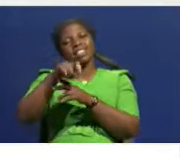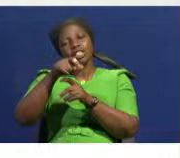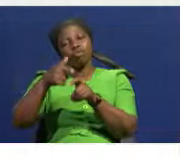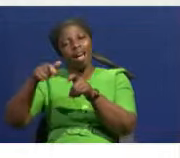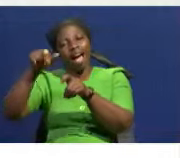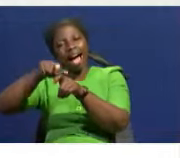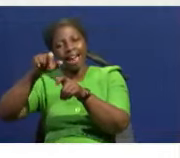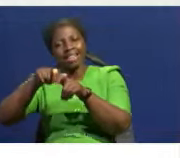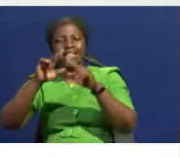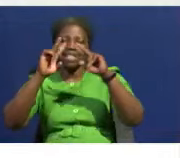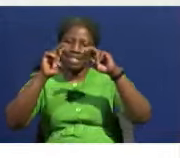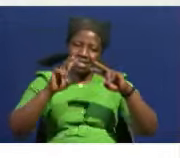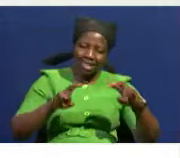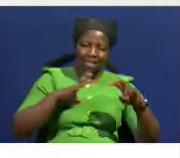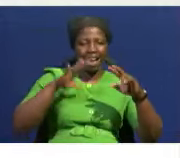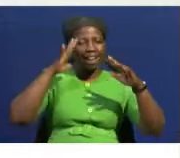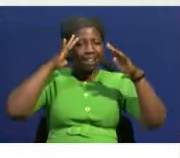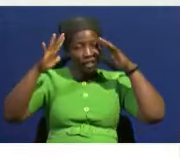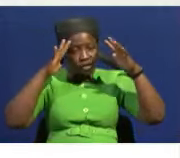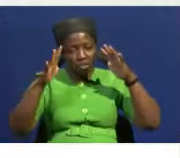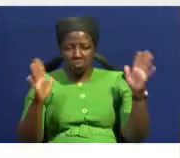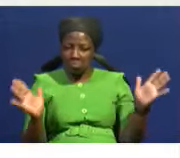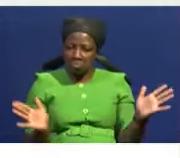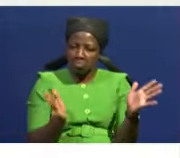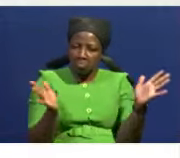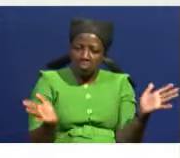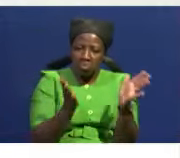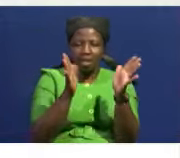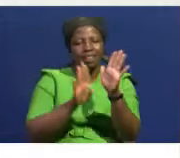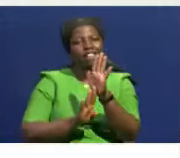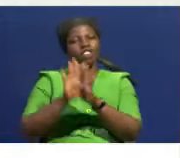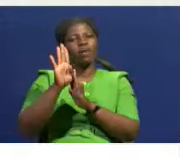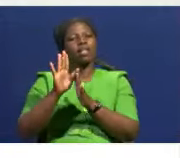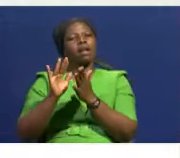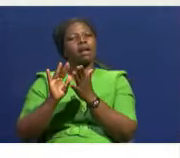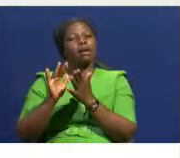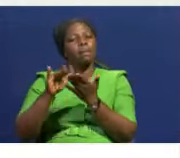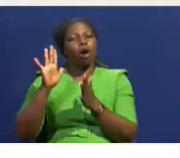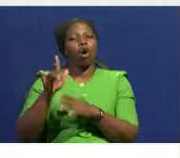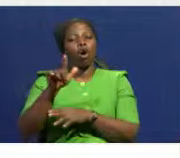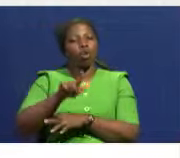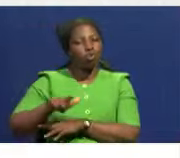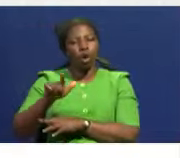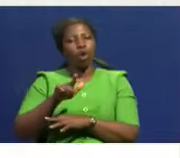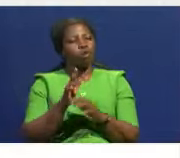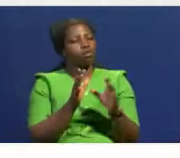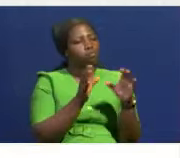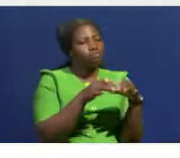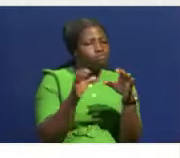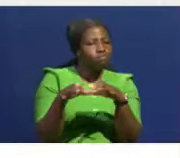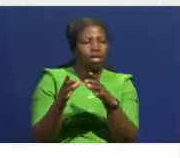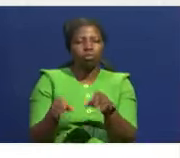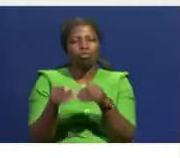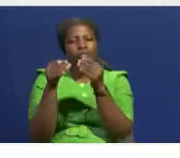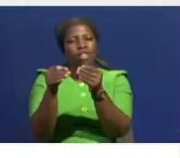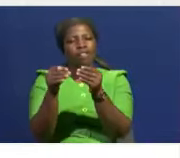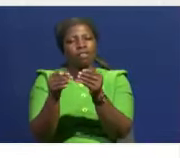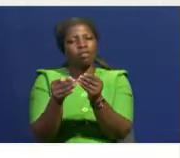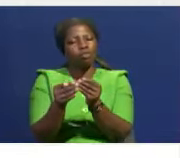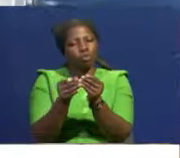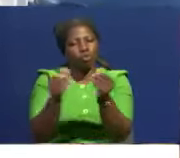and innovation to encourage development of more local startups that will provide tailor-made solutions for the